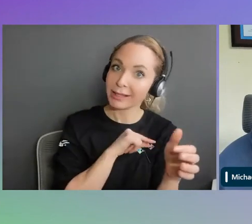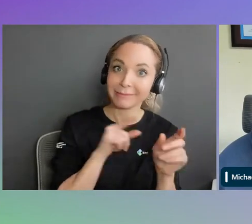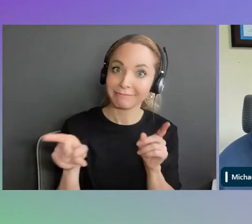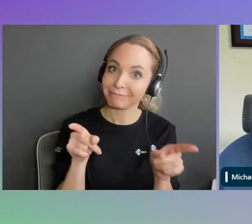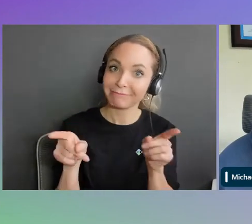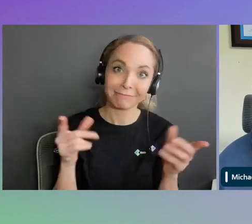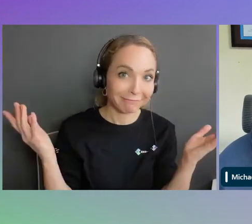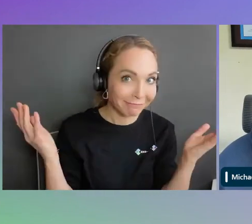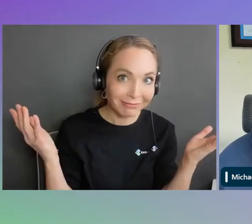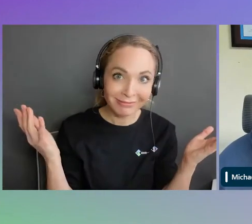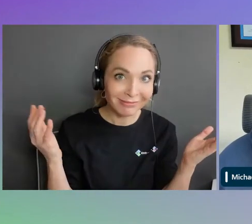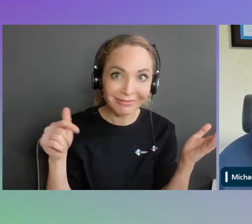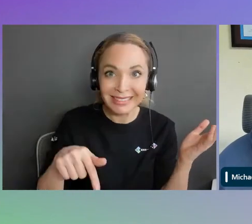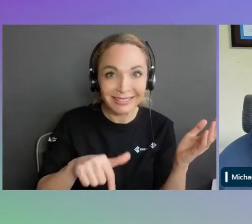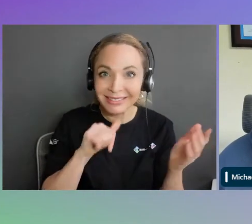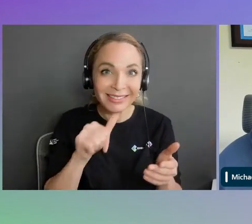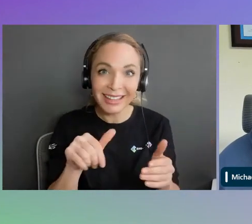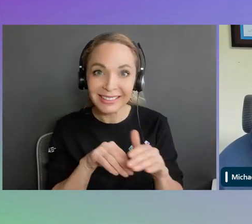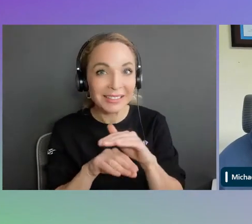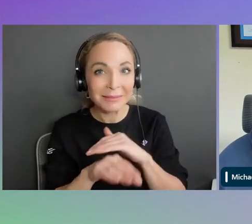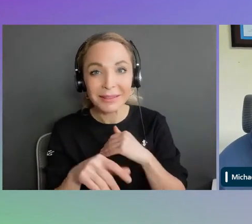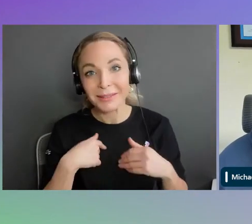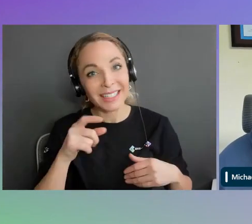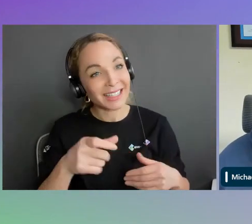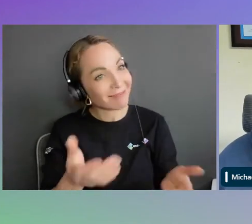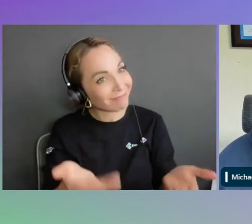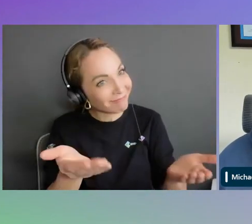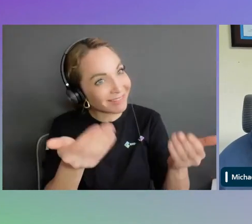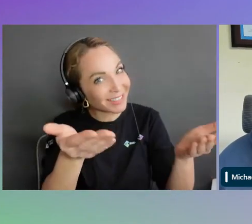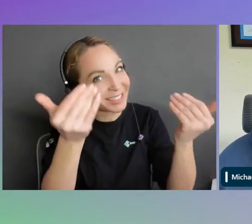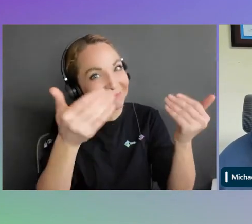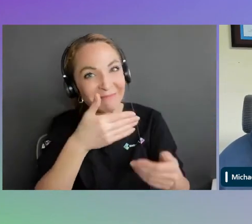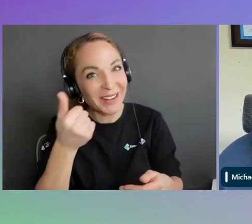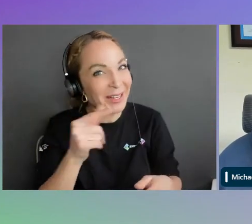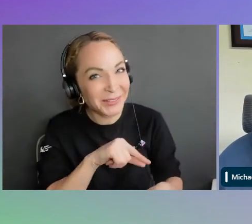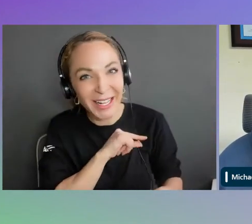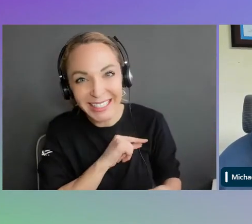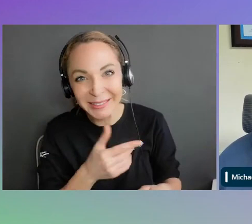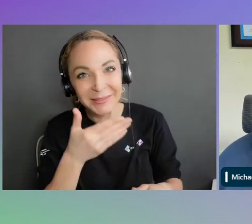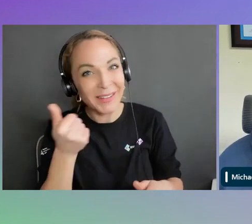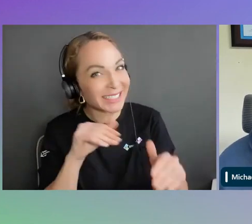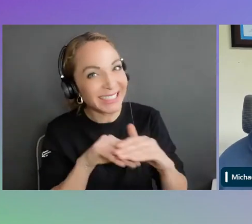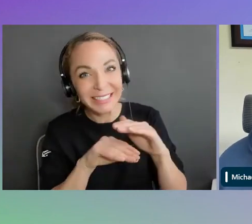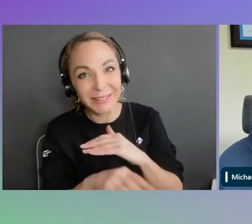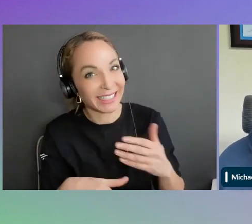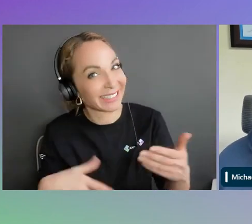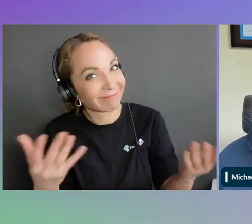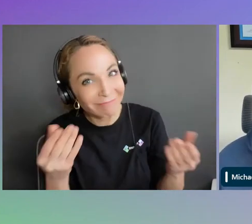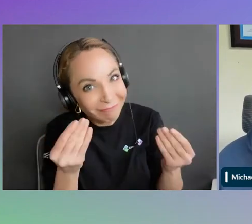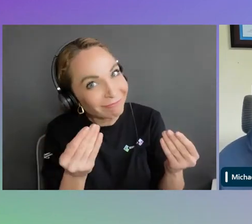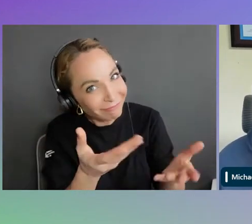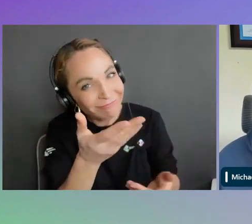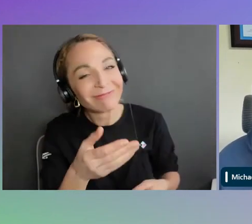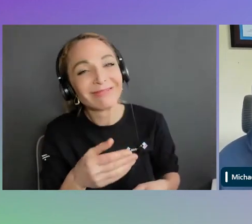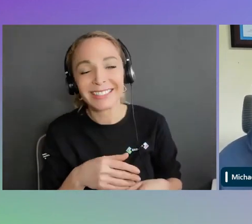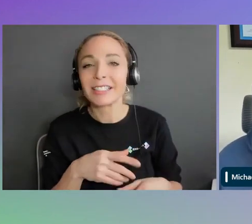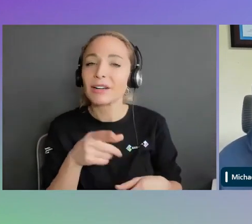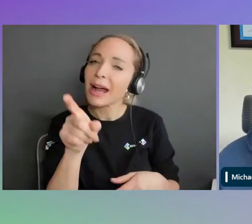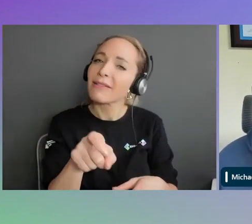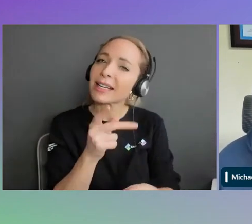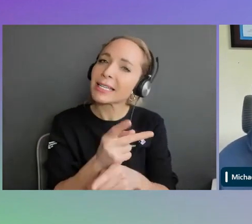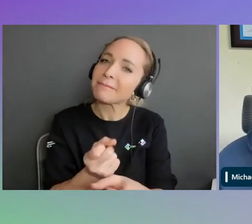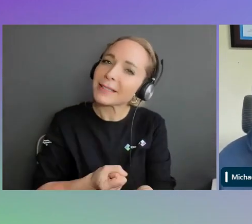like provide a better quality, like meaning better accessibility as Yeah. well on this Yep. component? So keep advocating